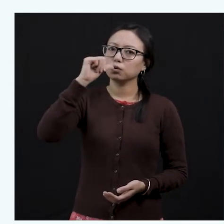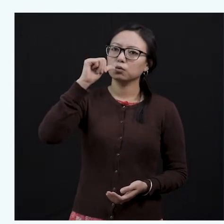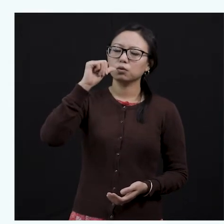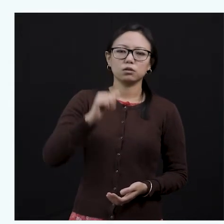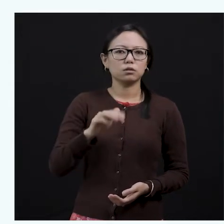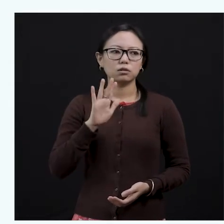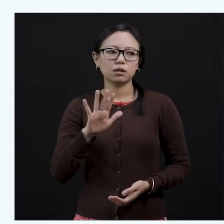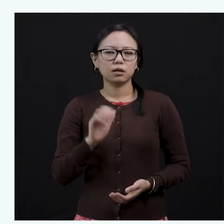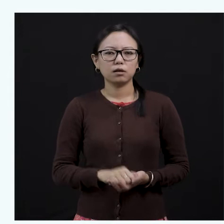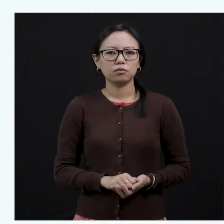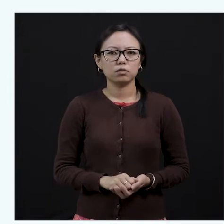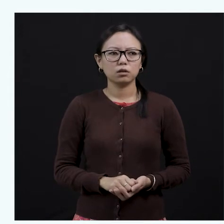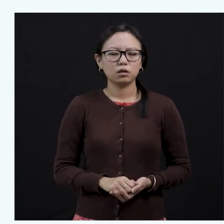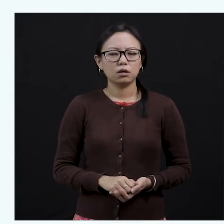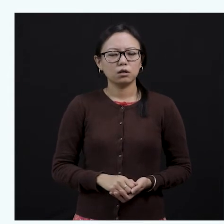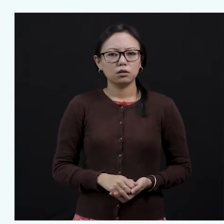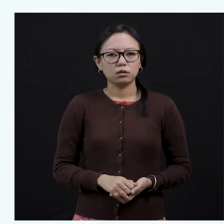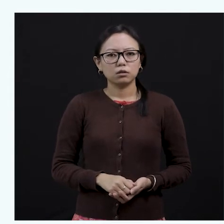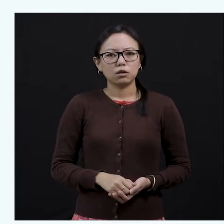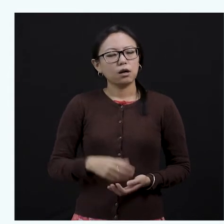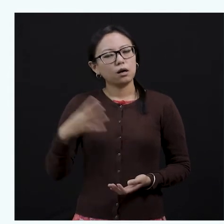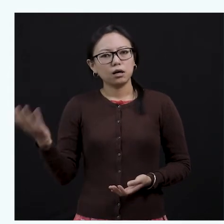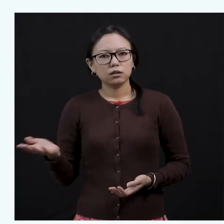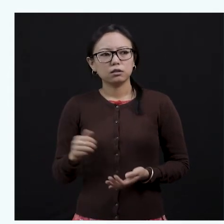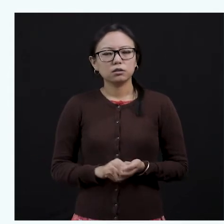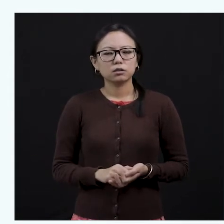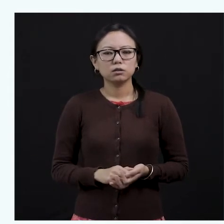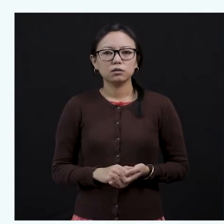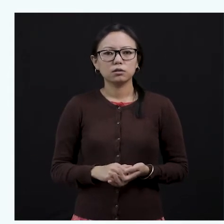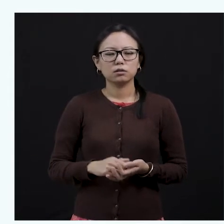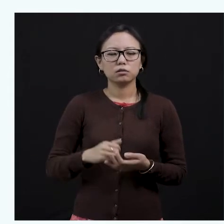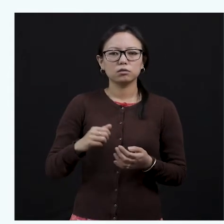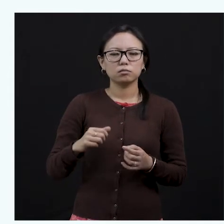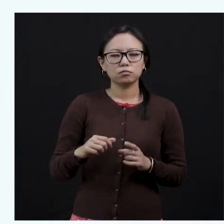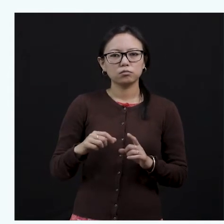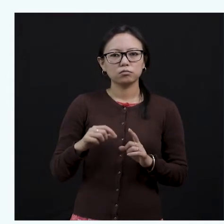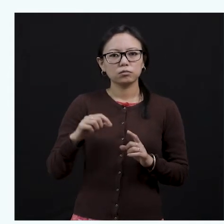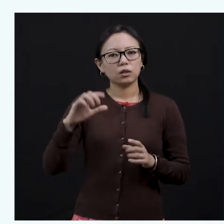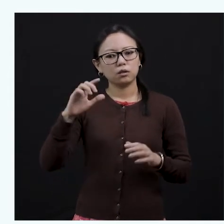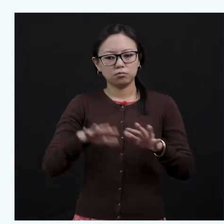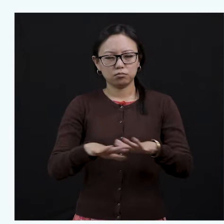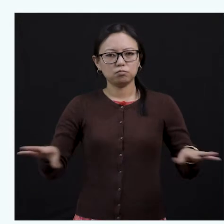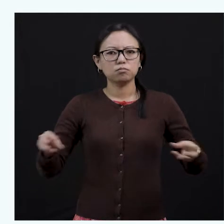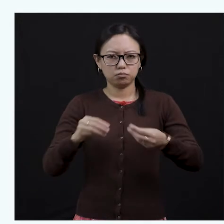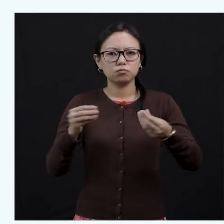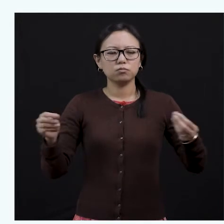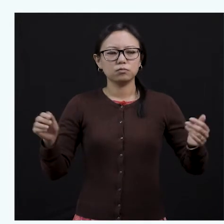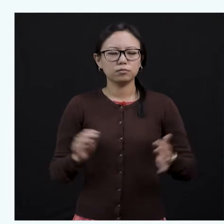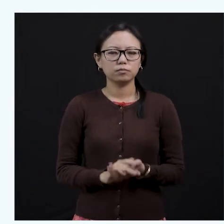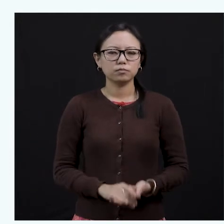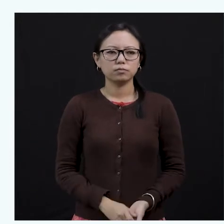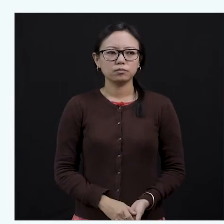land area. There are mountains, valleys, all these things, okay? And the remaining majority of the